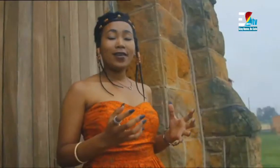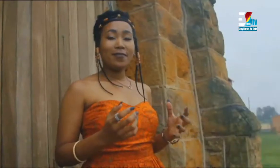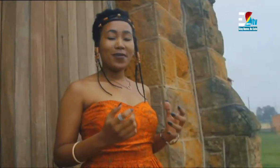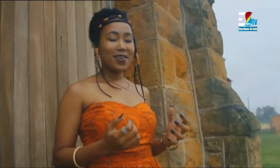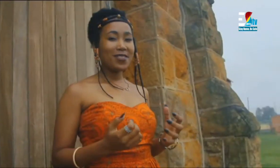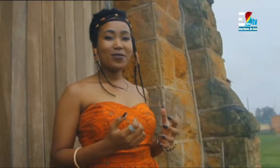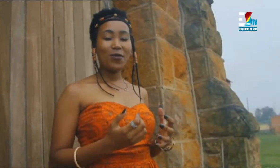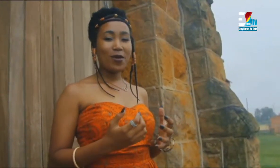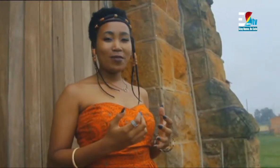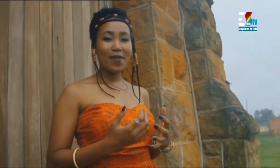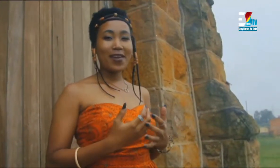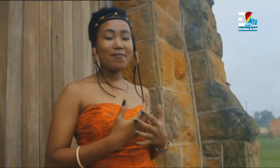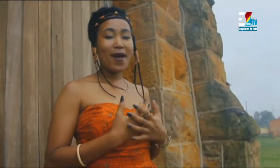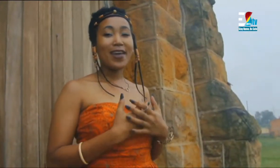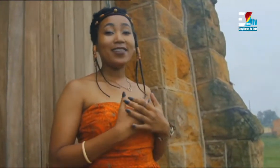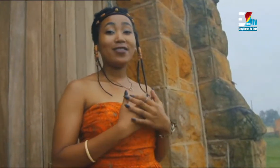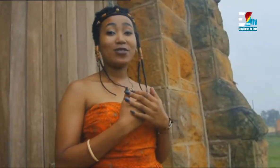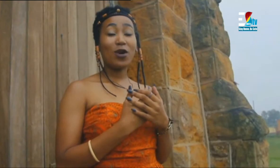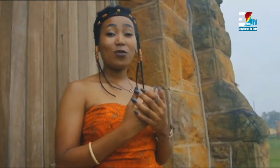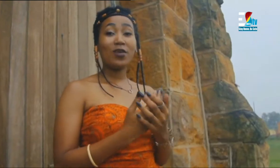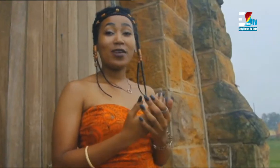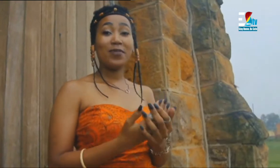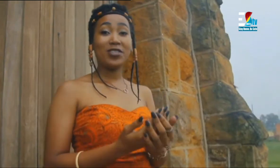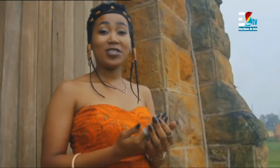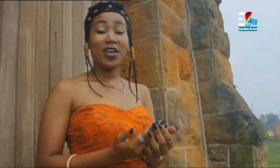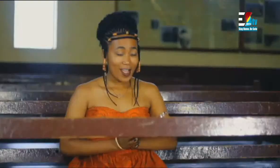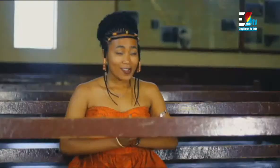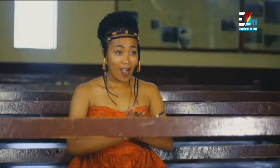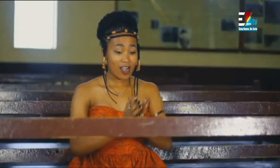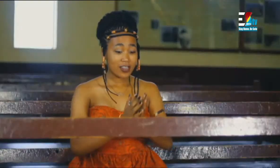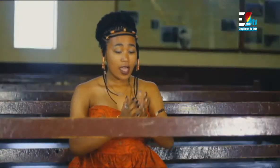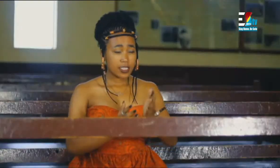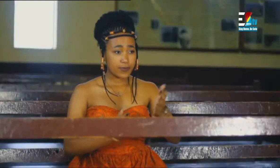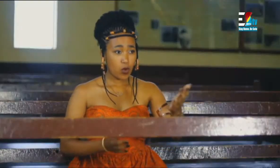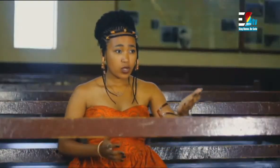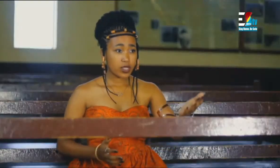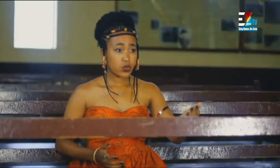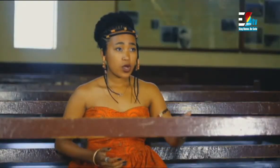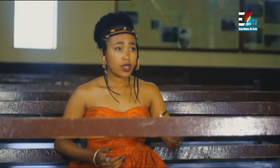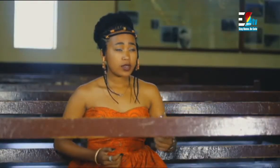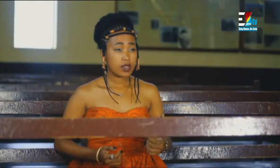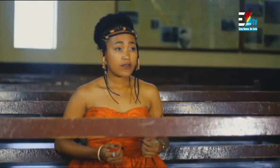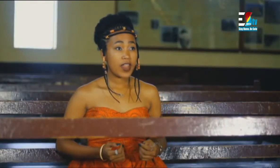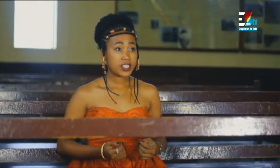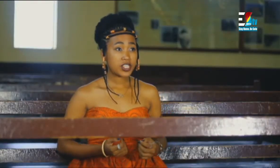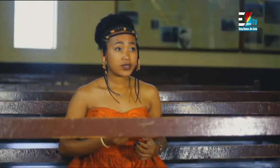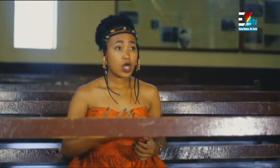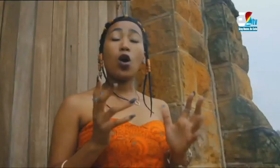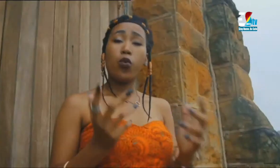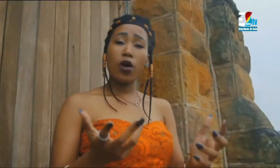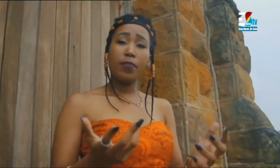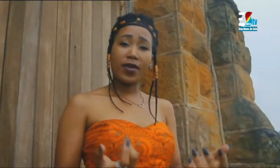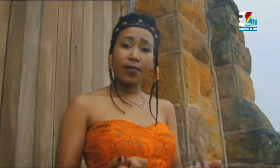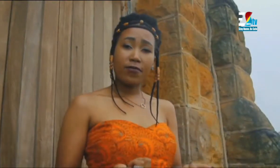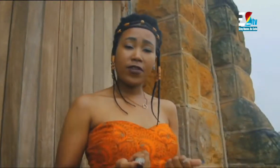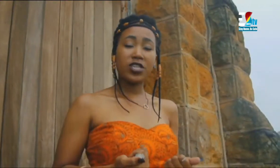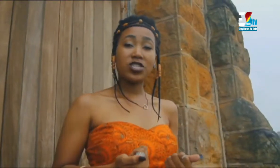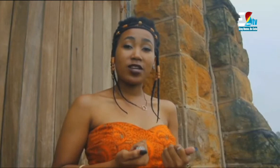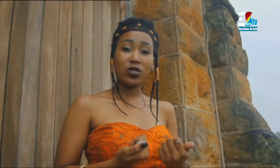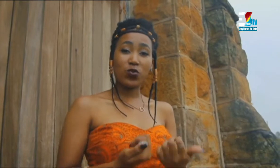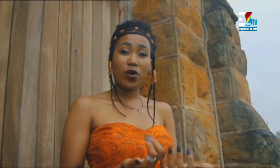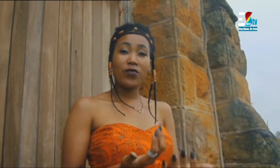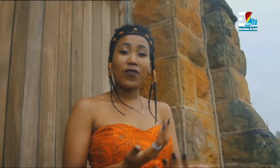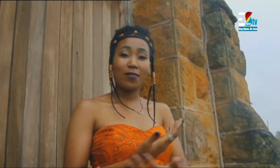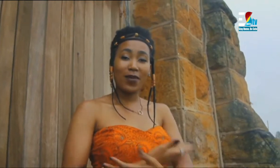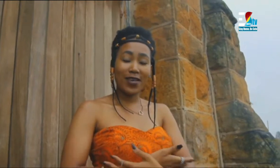God, being the Word, made man in his own image. God spoke his word, and in the flesh his word became